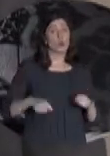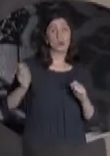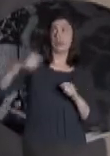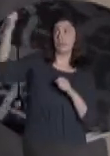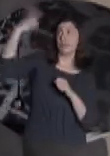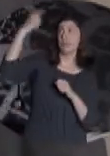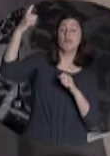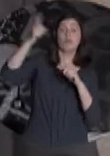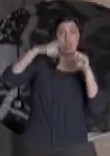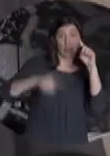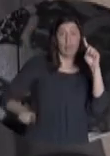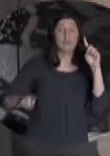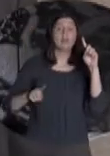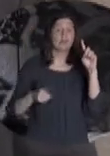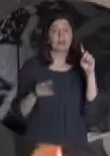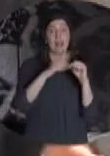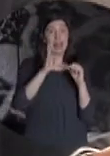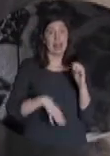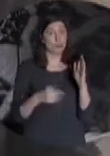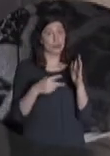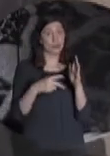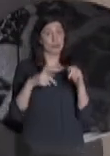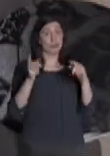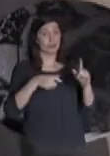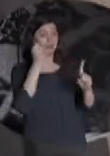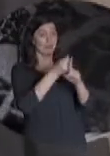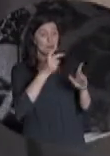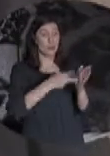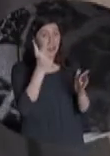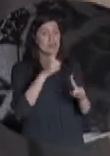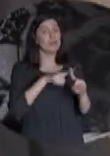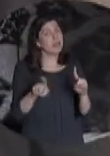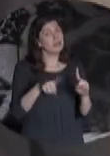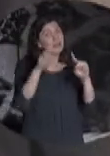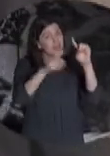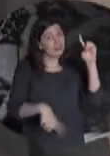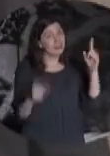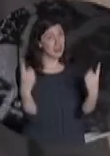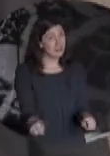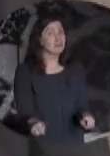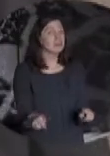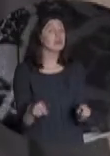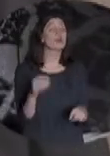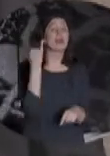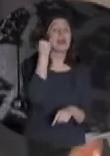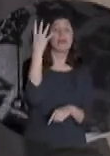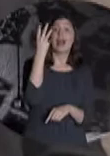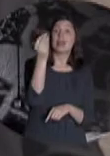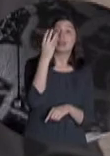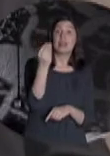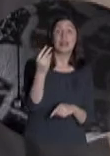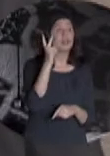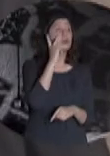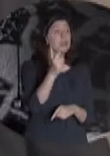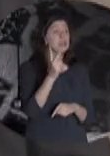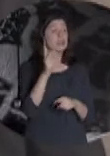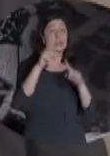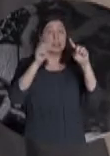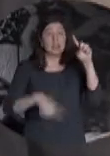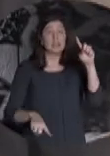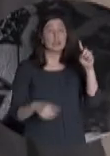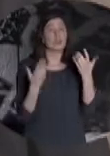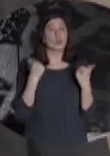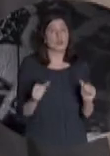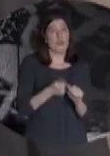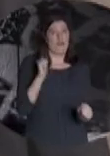lightning. They say lightning never strikes twice, but lightning does strike. Yeah. And so if you are outside and there is lightning, try not to get